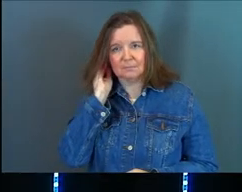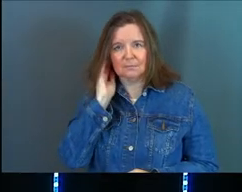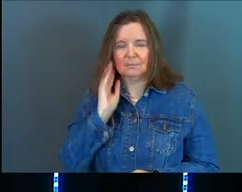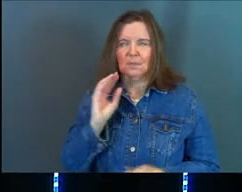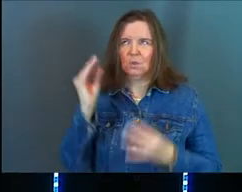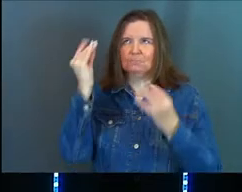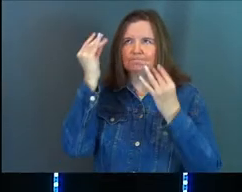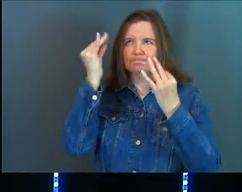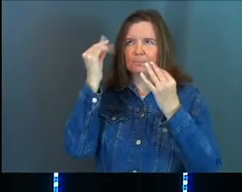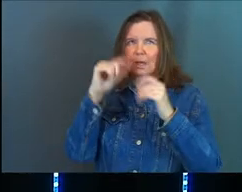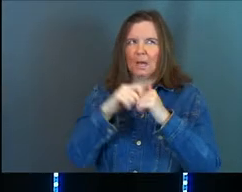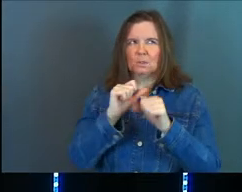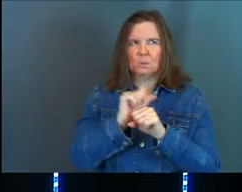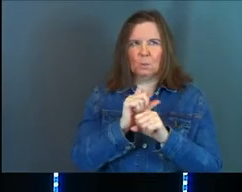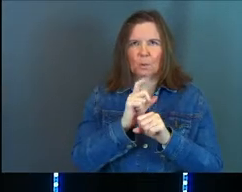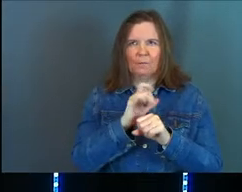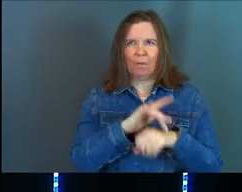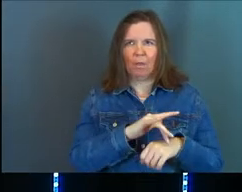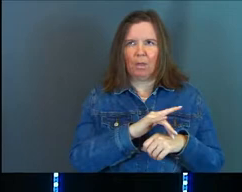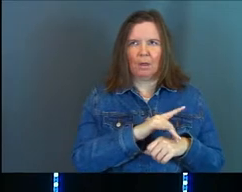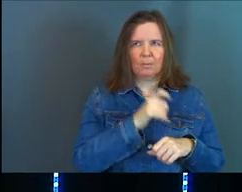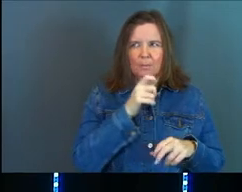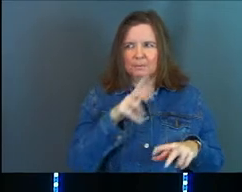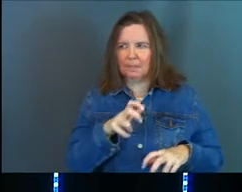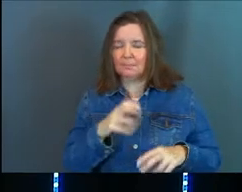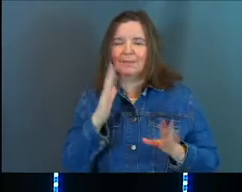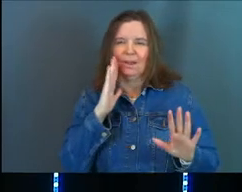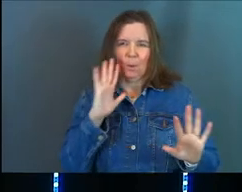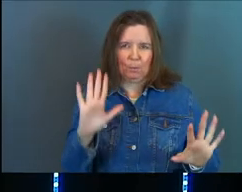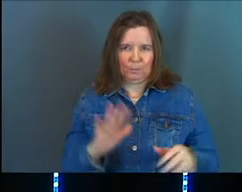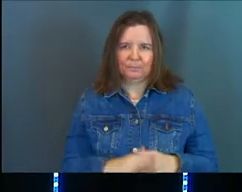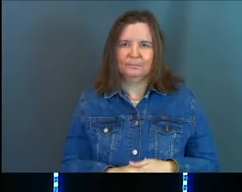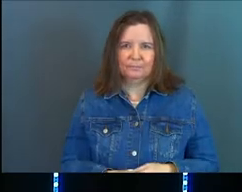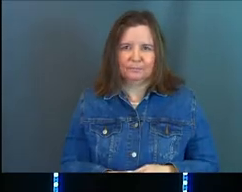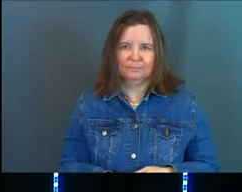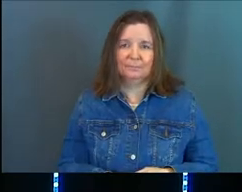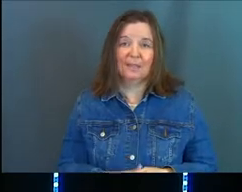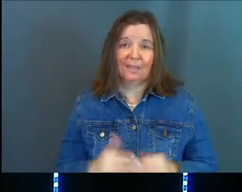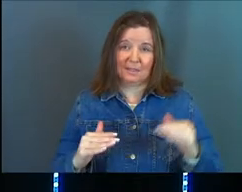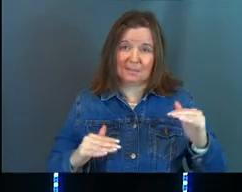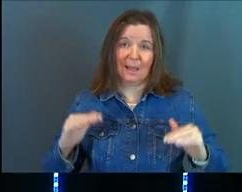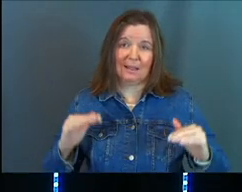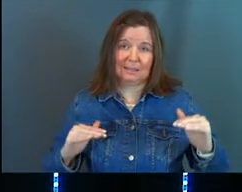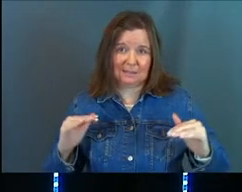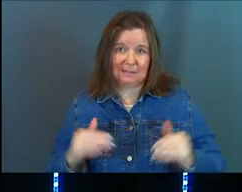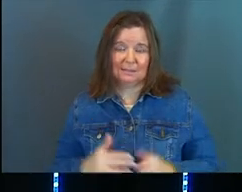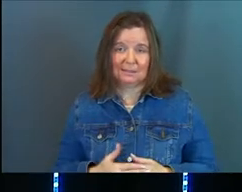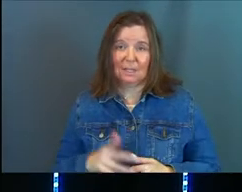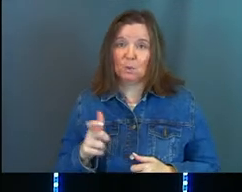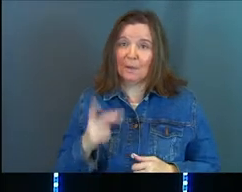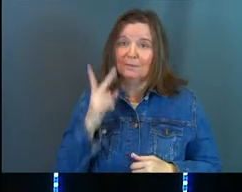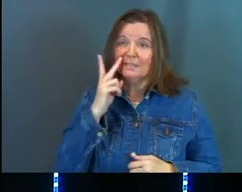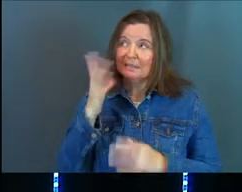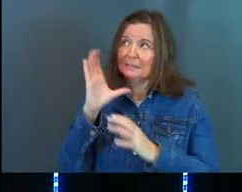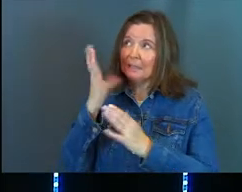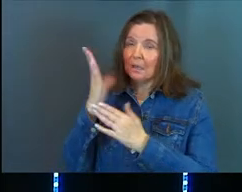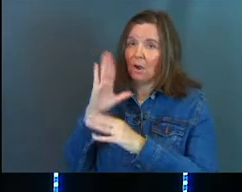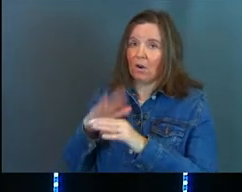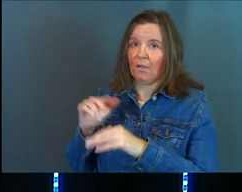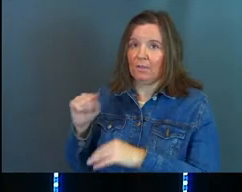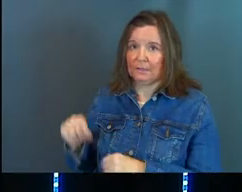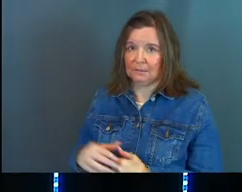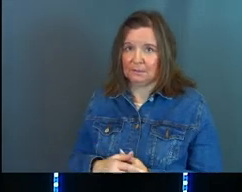though? What if I'm a narcissist? What if I'm supposed to be unselfish? I know. There's balance. And you've got to seek God on this